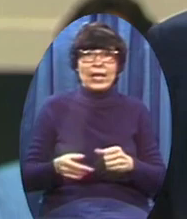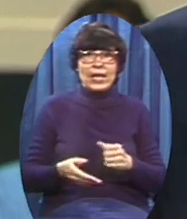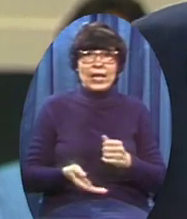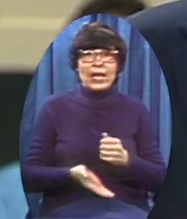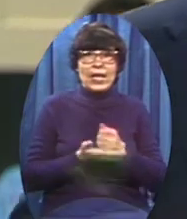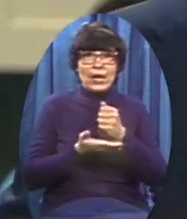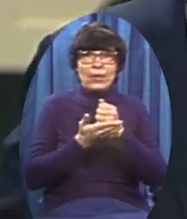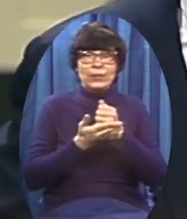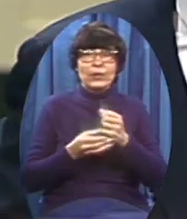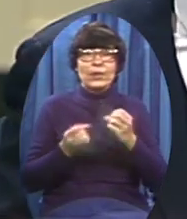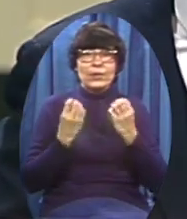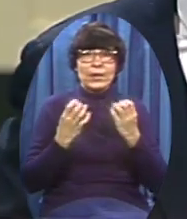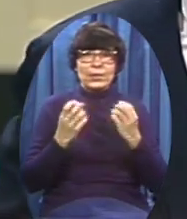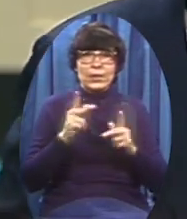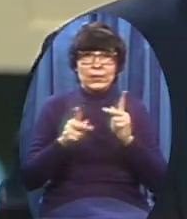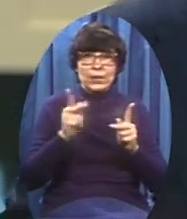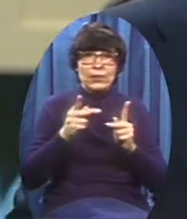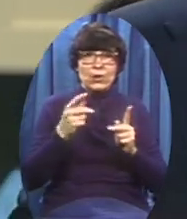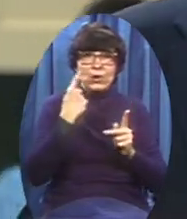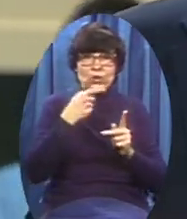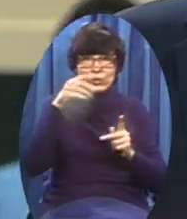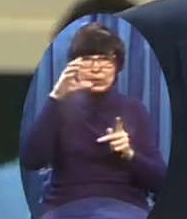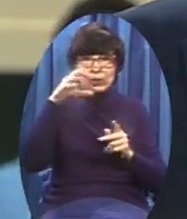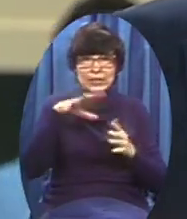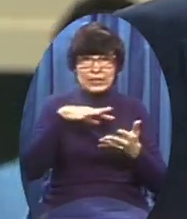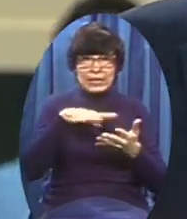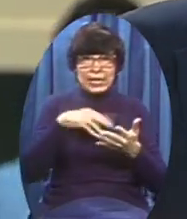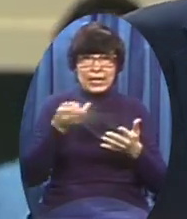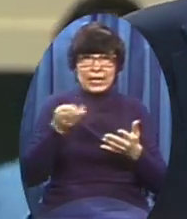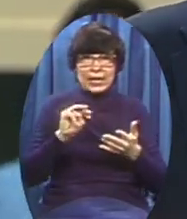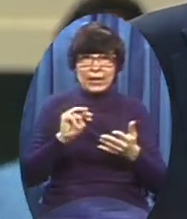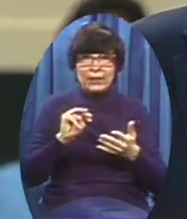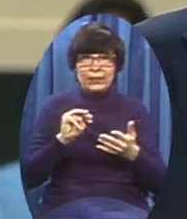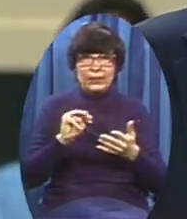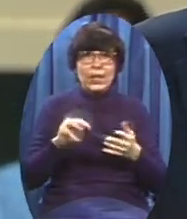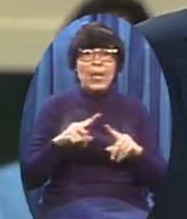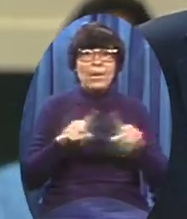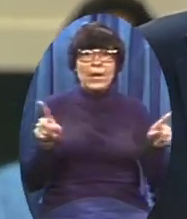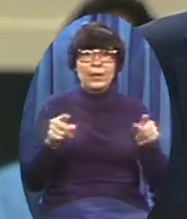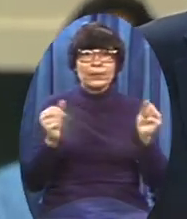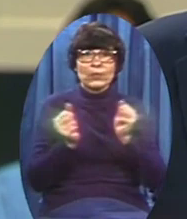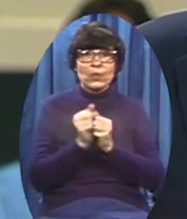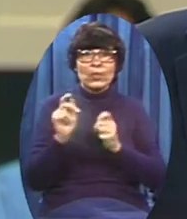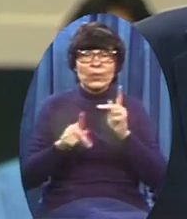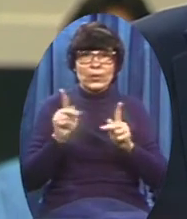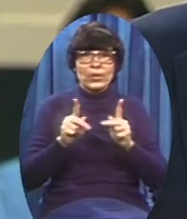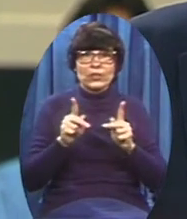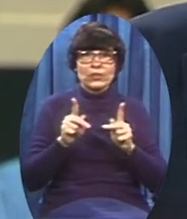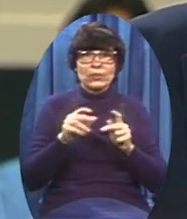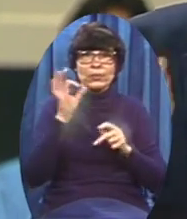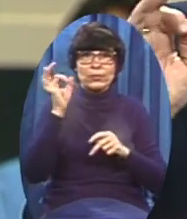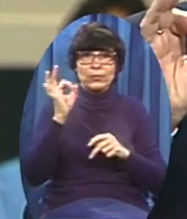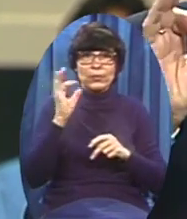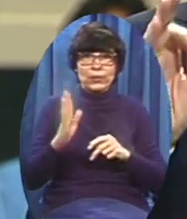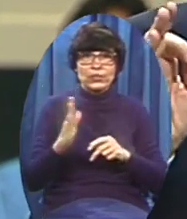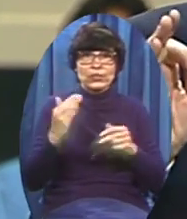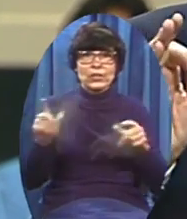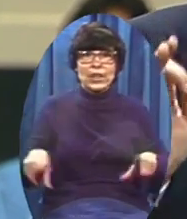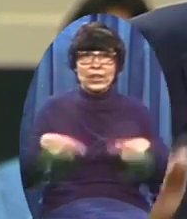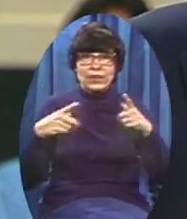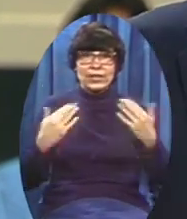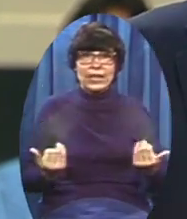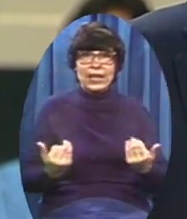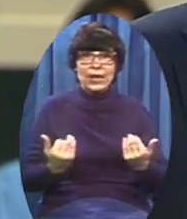Haddon Spurgeon of England. Among those preachers who are living, there's no question J. Harold Smith is the consensus. He's the